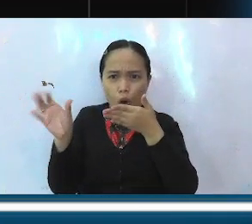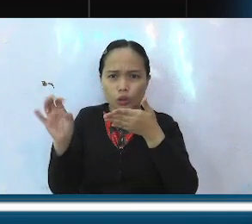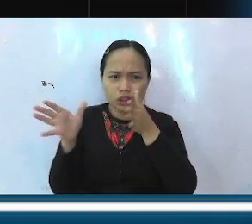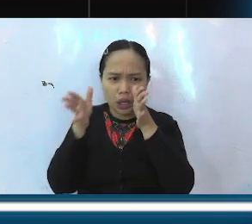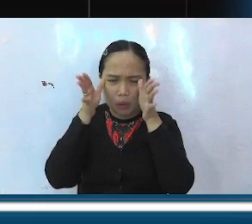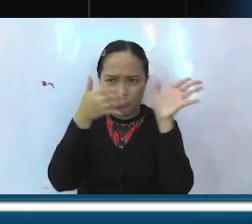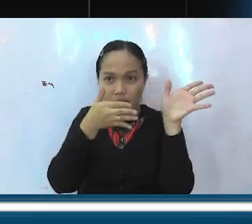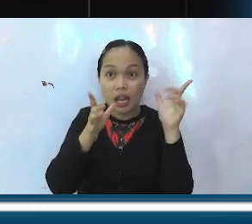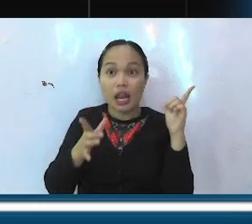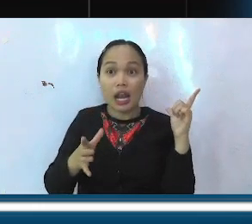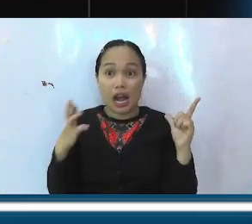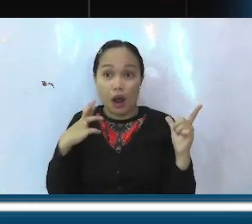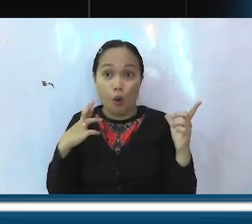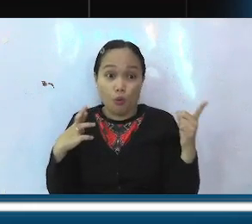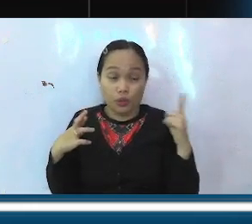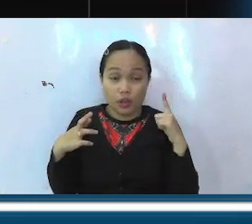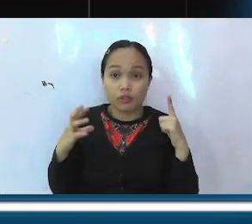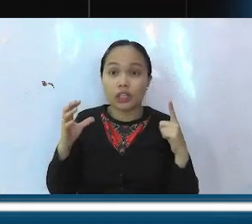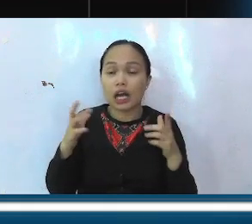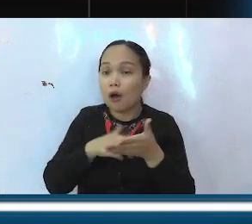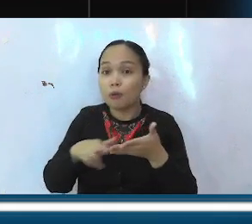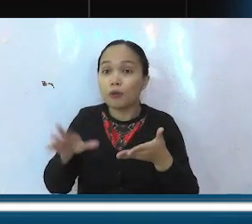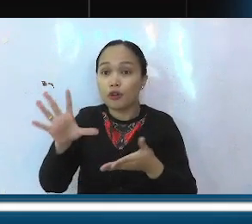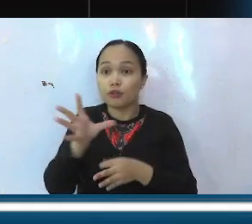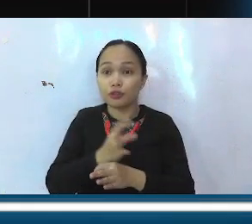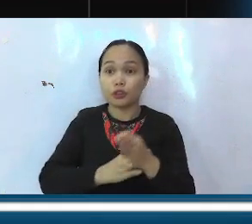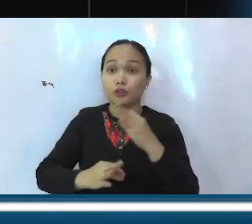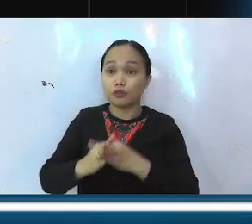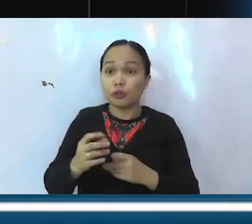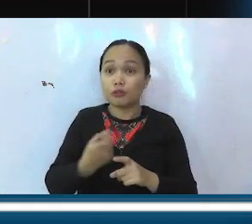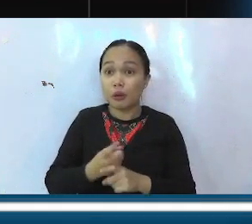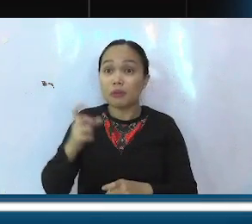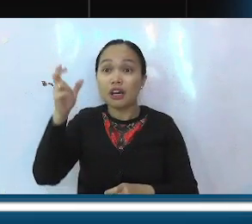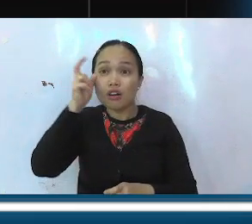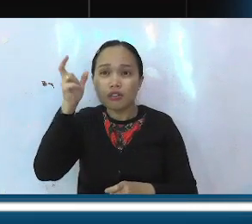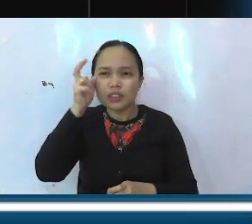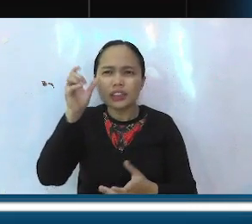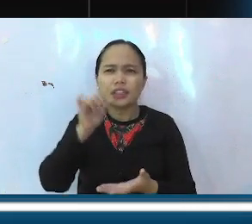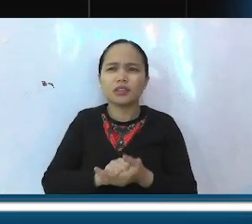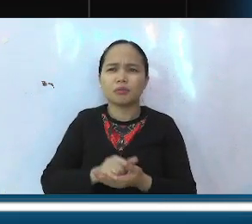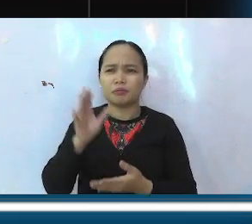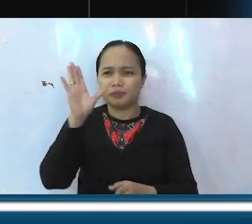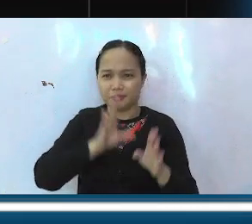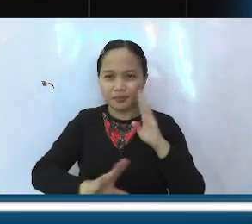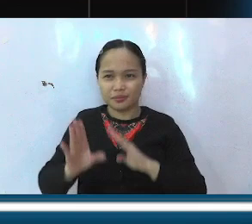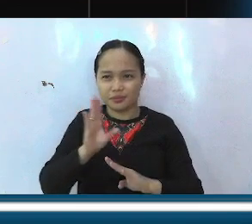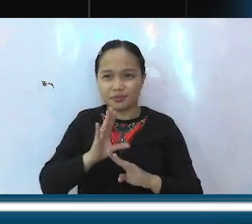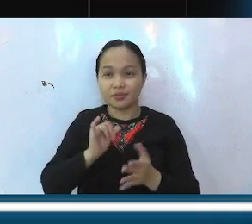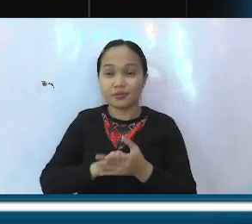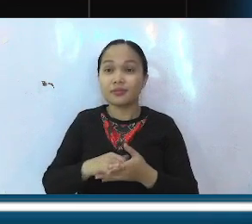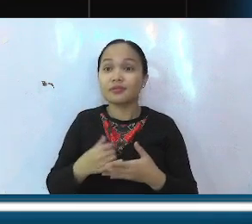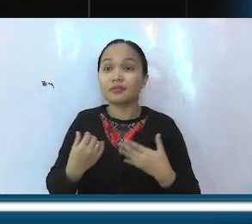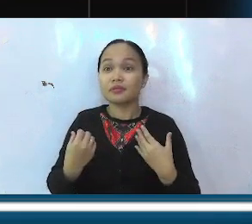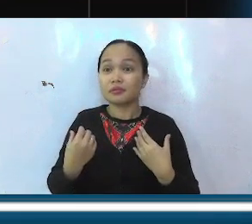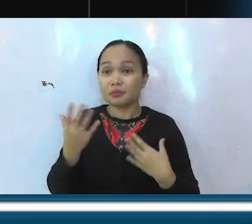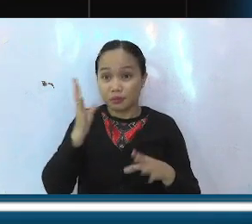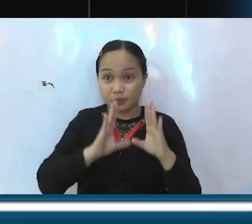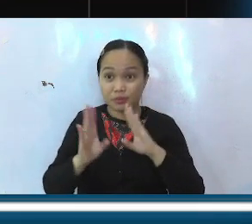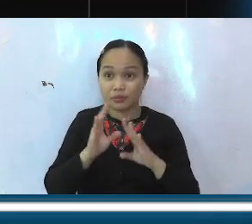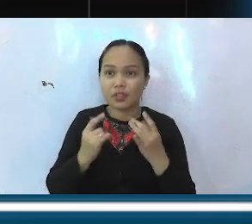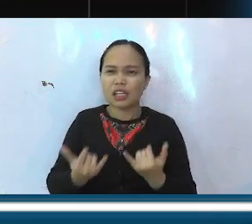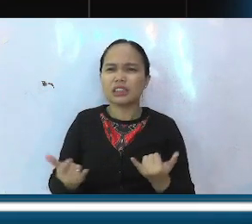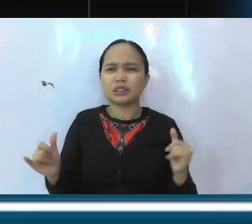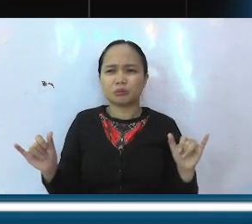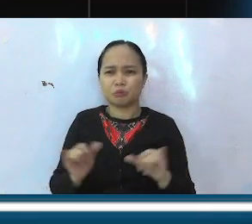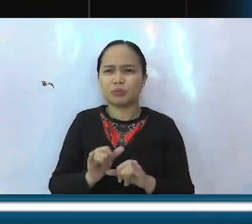left. Remove thy foot from evil. Yes. You see, yes. That's a problem. The problem, main problem right now here is that it seems